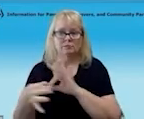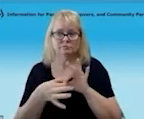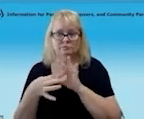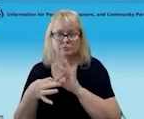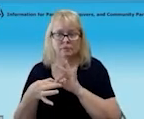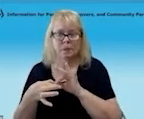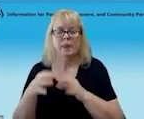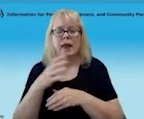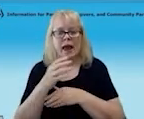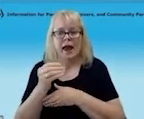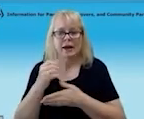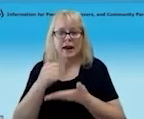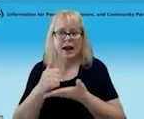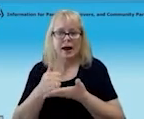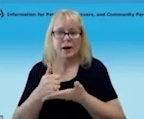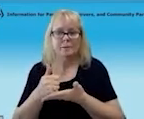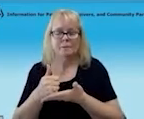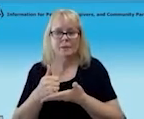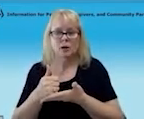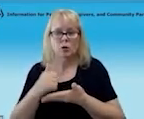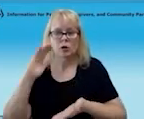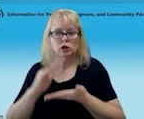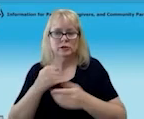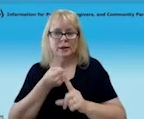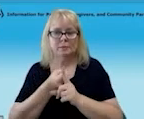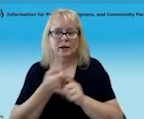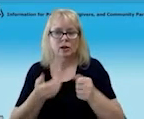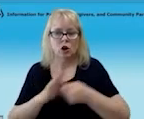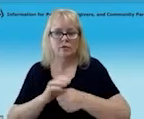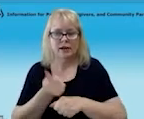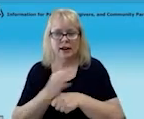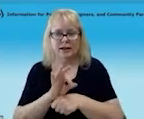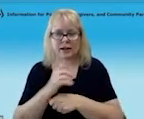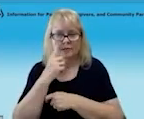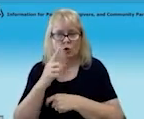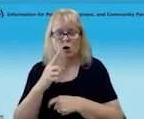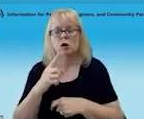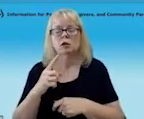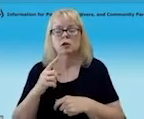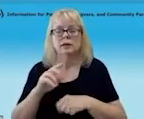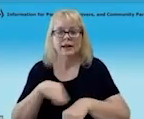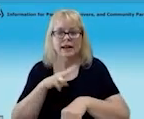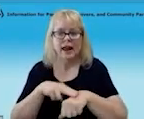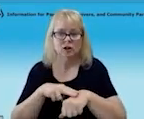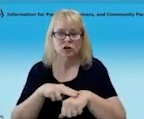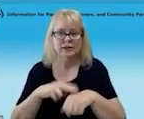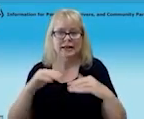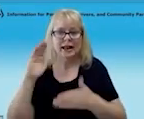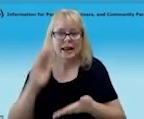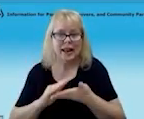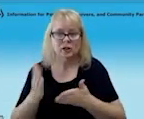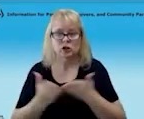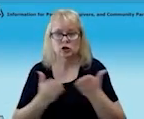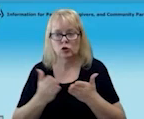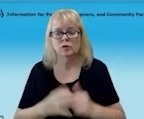Order 13995, in which federal agencies are working together to address the uneven